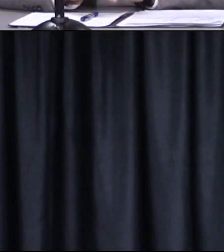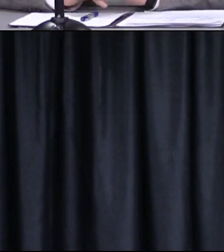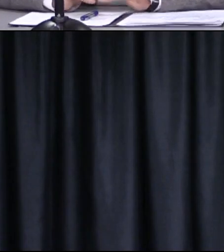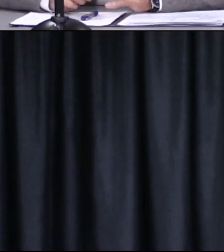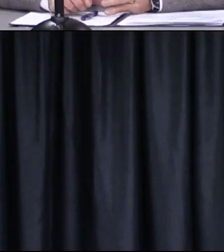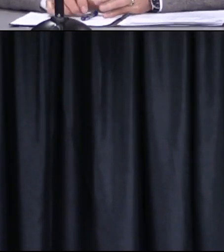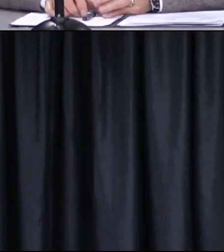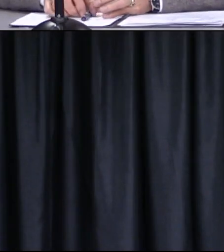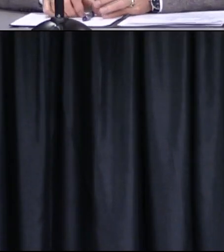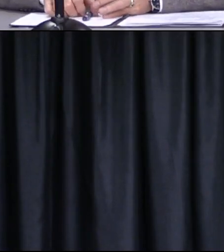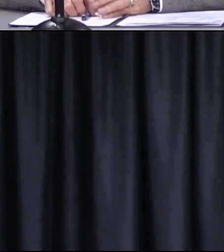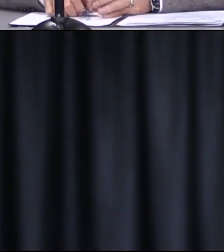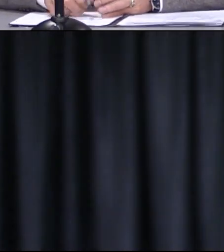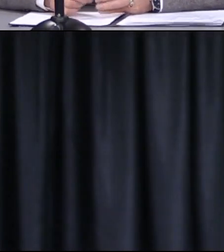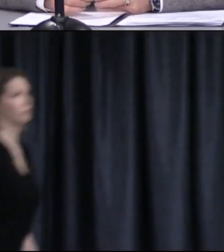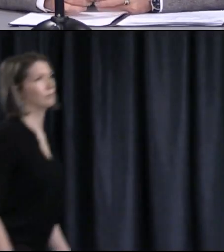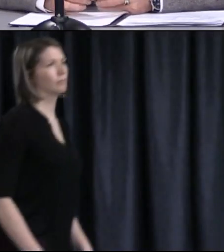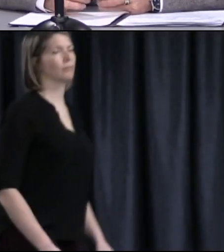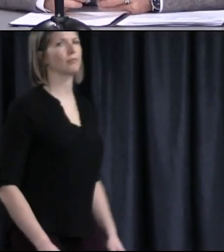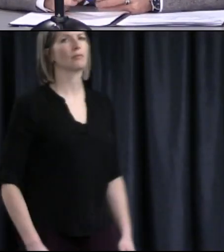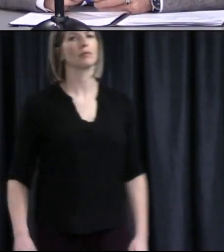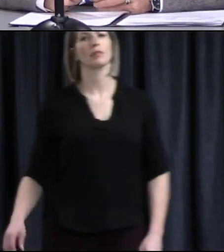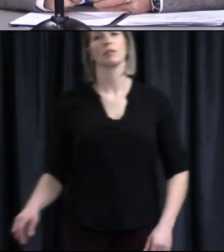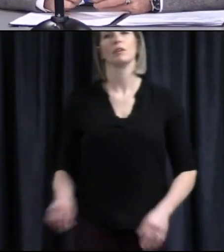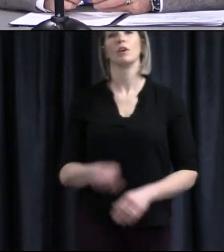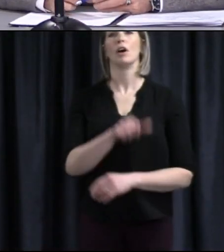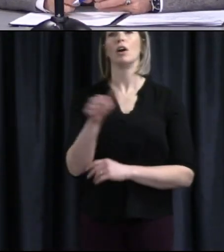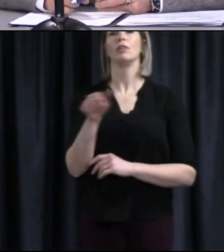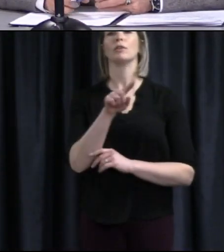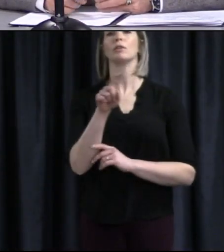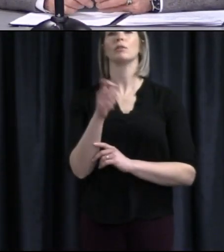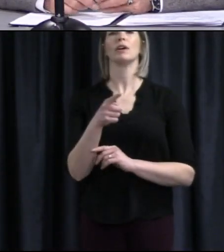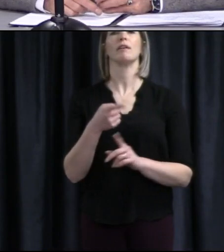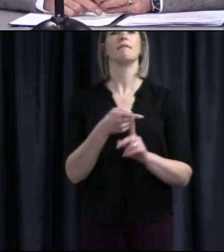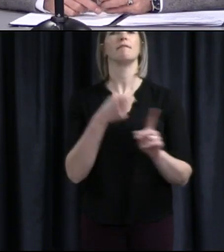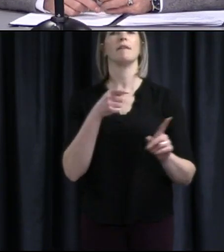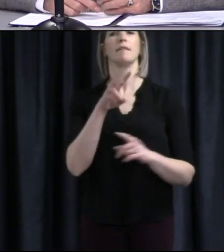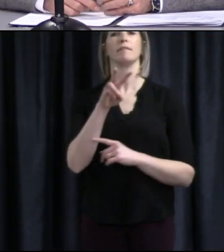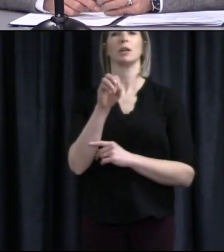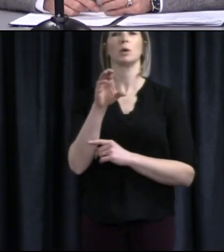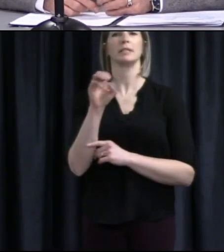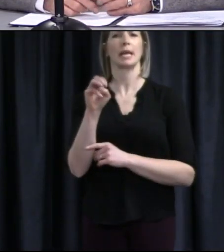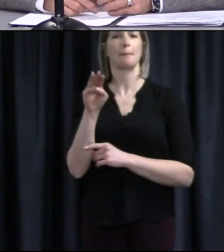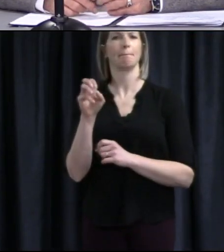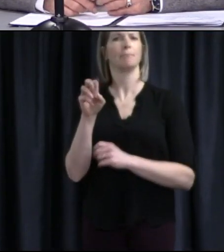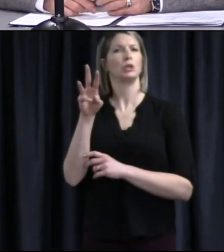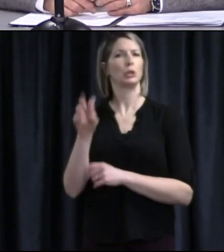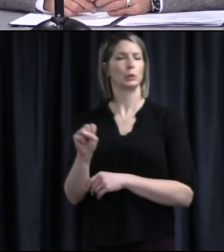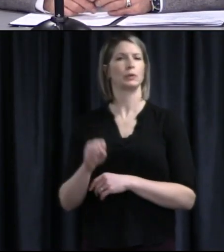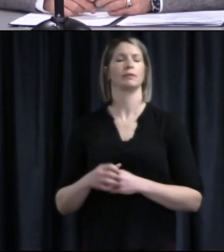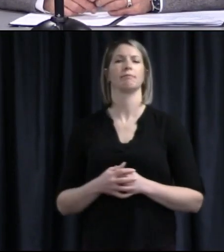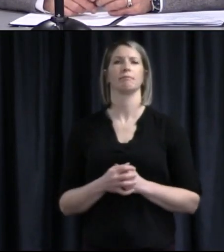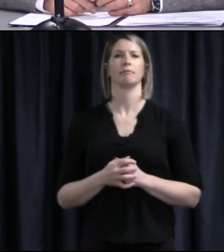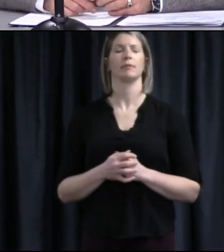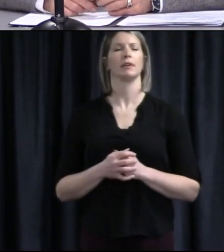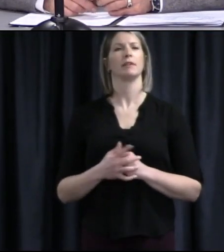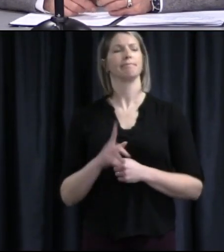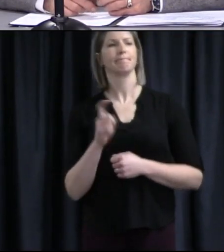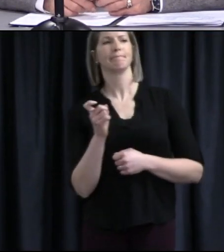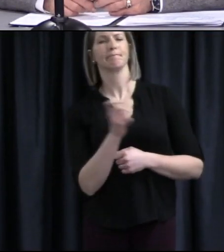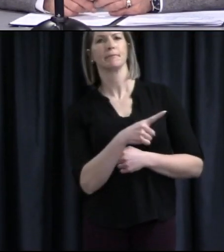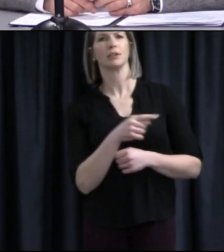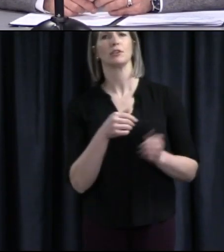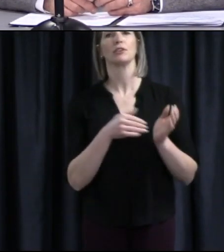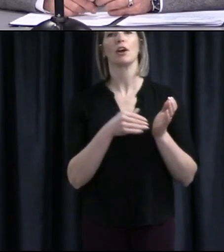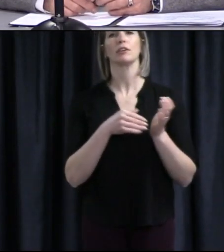The following question is from Brian Medor of VOCM News. Please go ahead. Dr. Fitzgerald, there were a